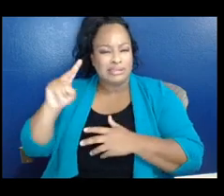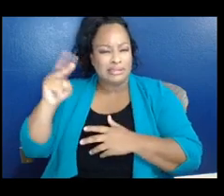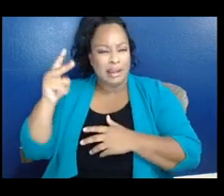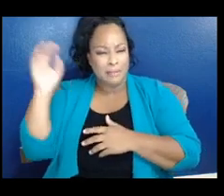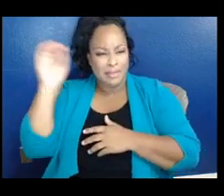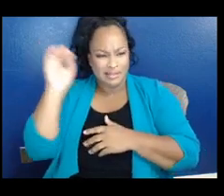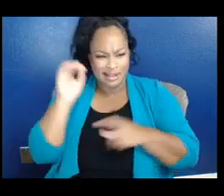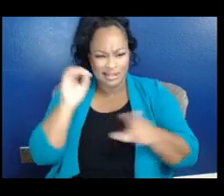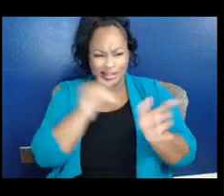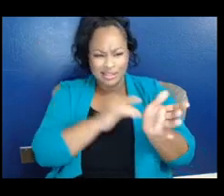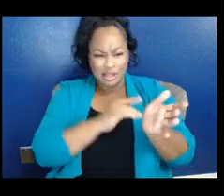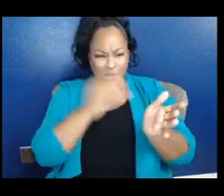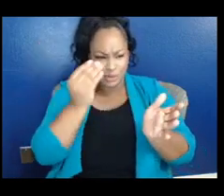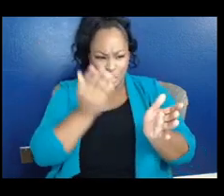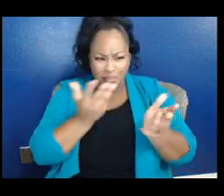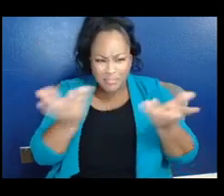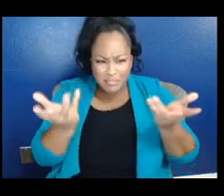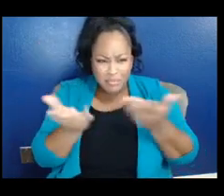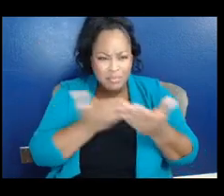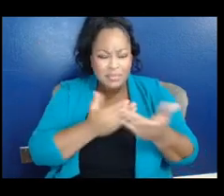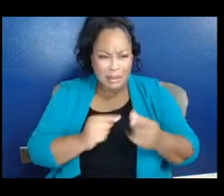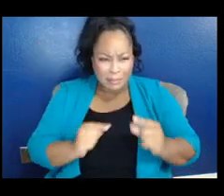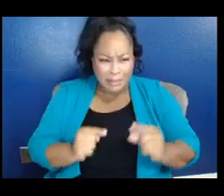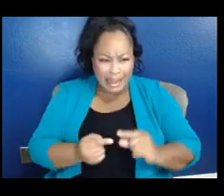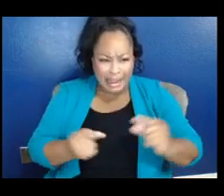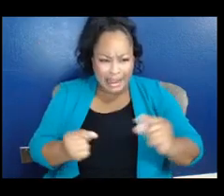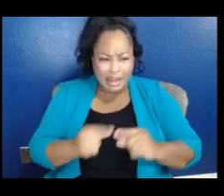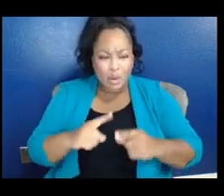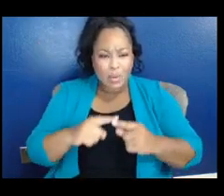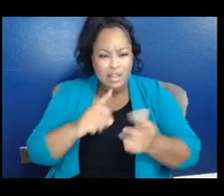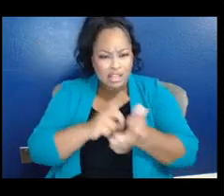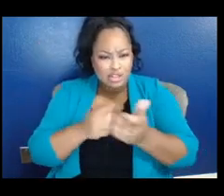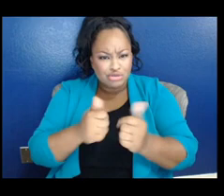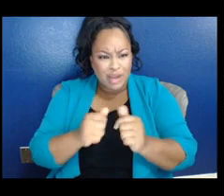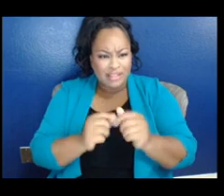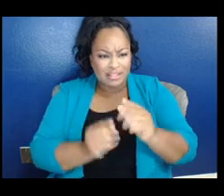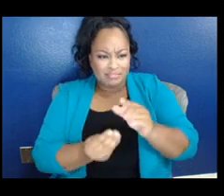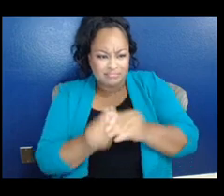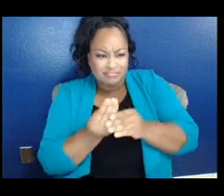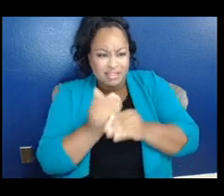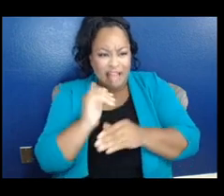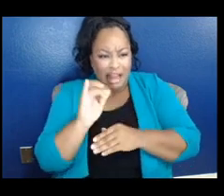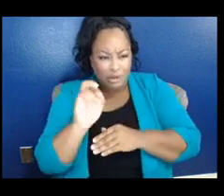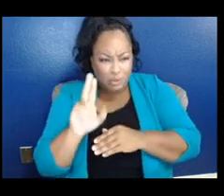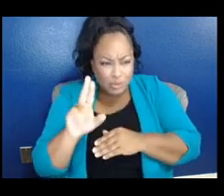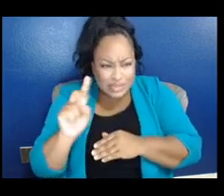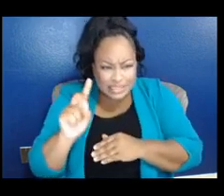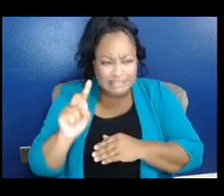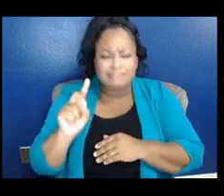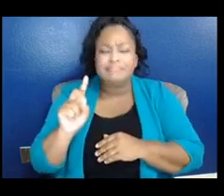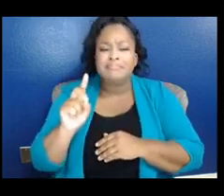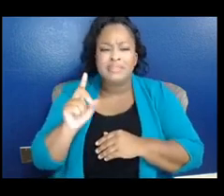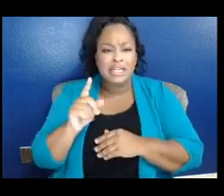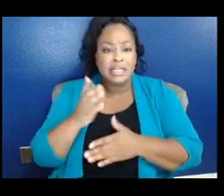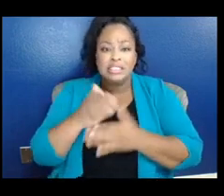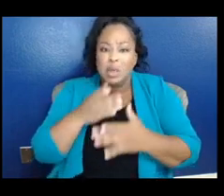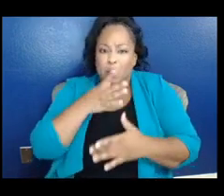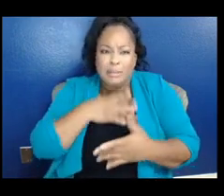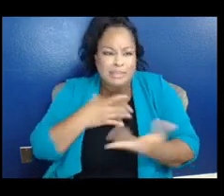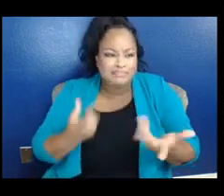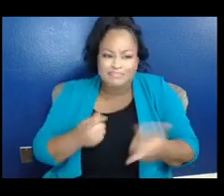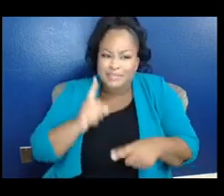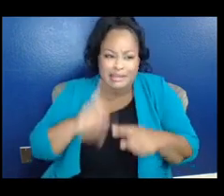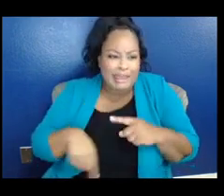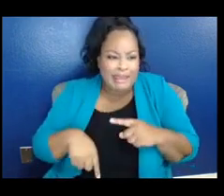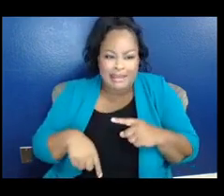because I was told that, you know, despite the pain that I was having when the doctor tried to fit me for the IUD, that some women